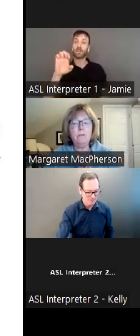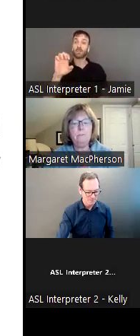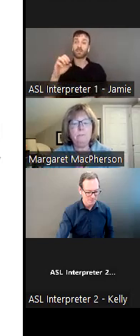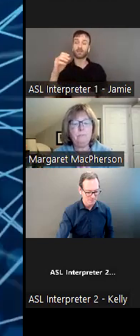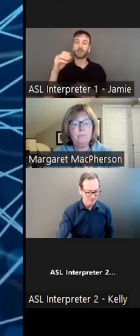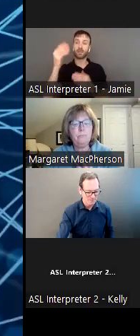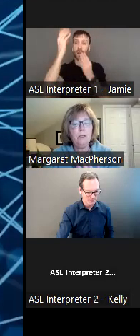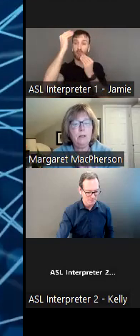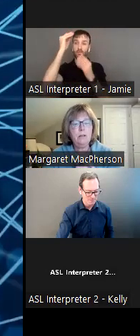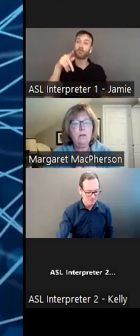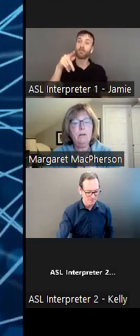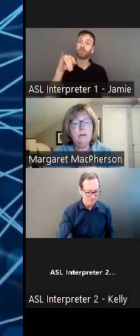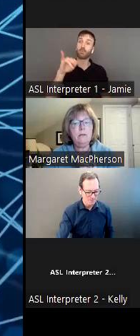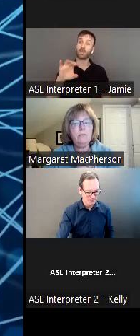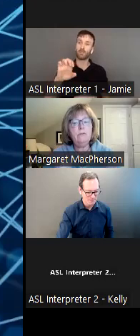next one.